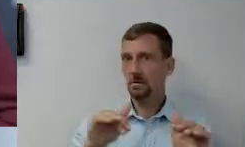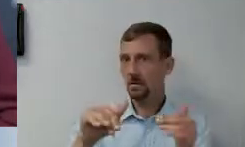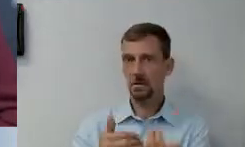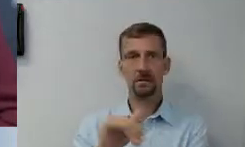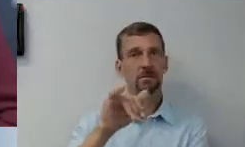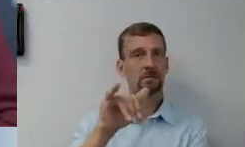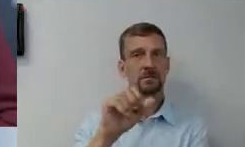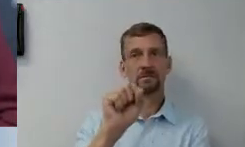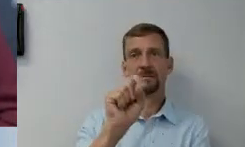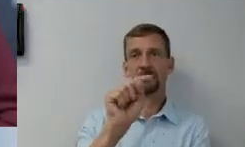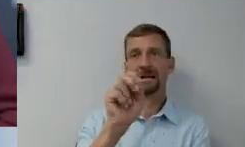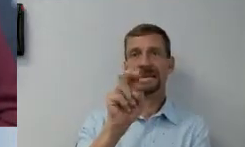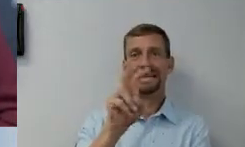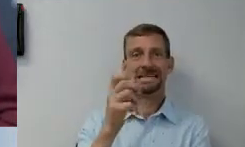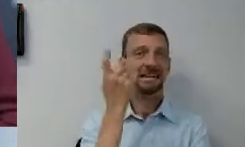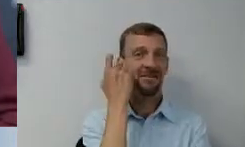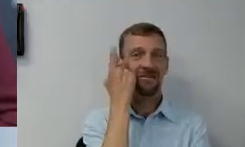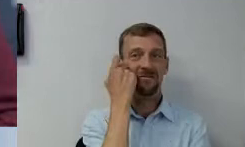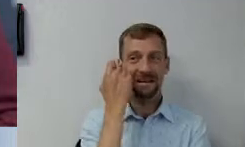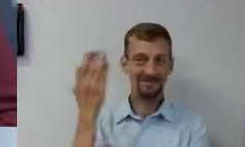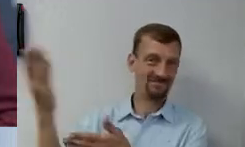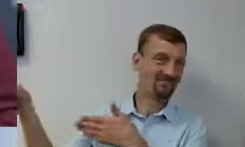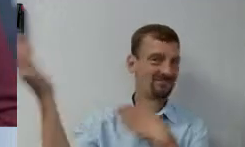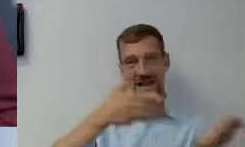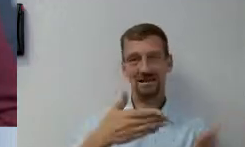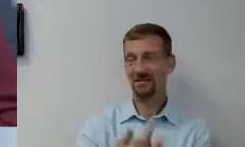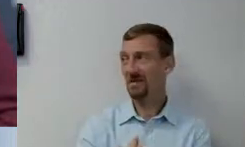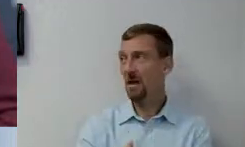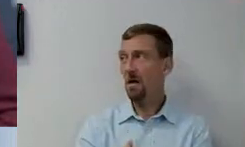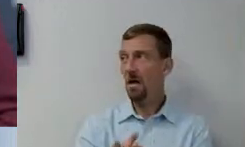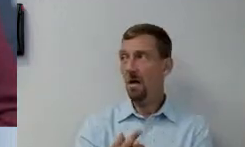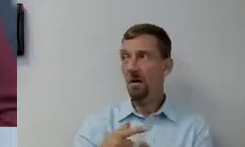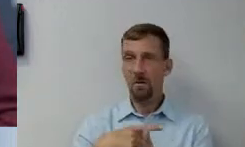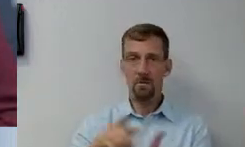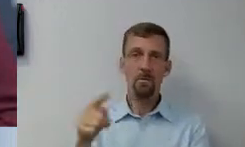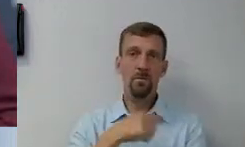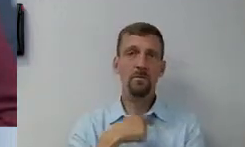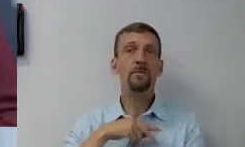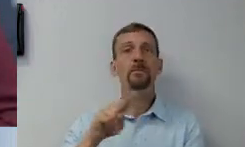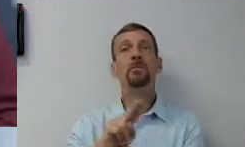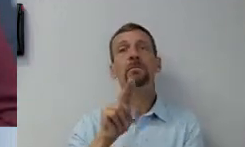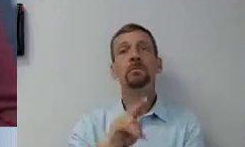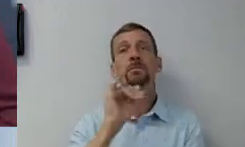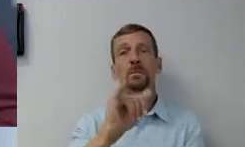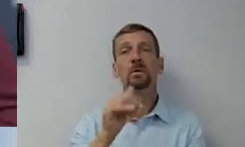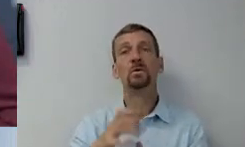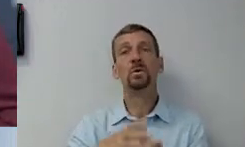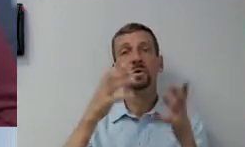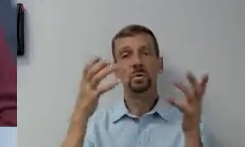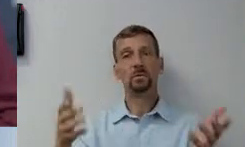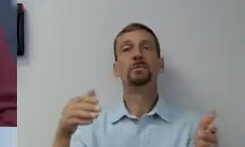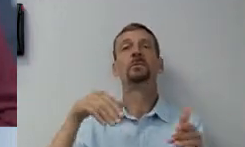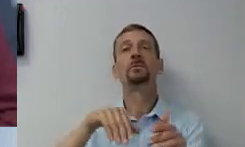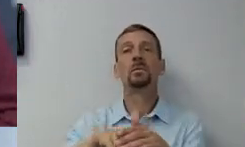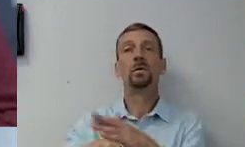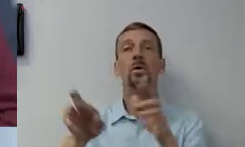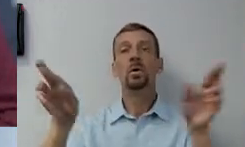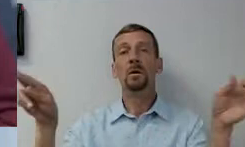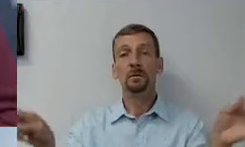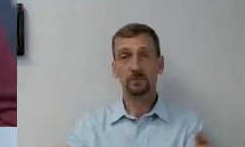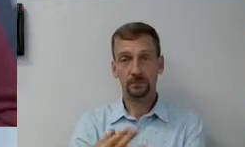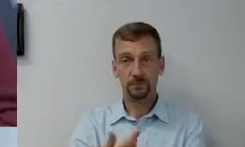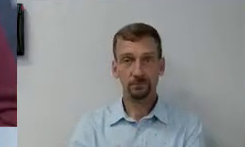Yeah, we got a big shipment the yeah, other must day. have. Yeah. Because we use those pretty extensively. When you're going into the room,